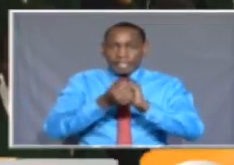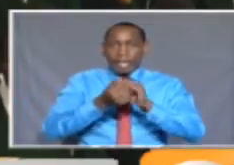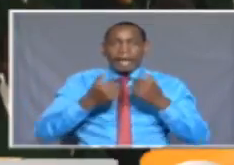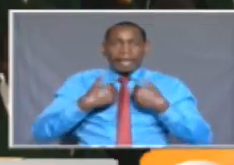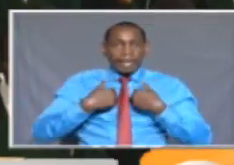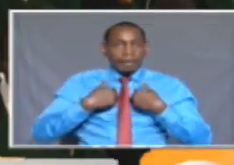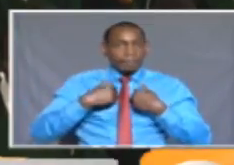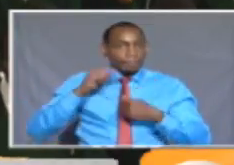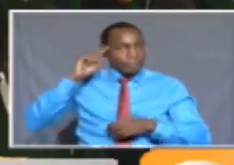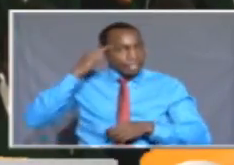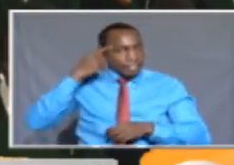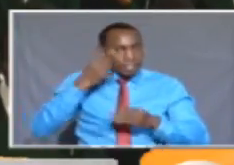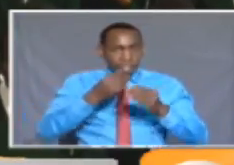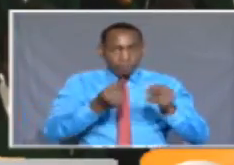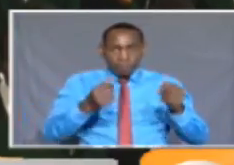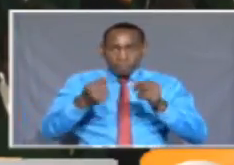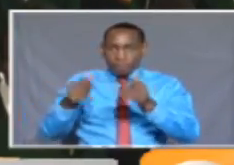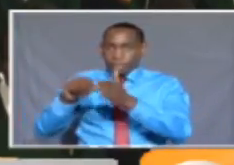problems.